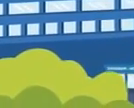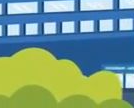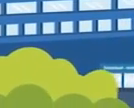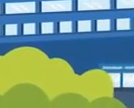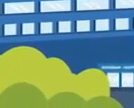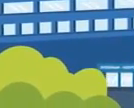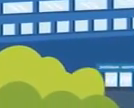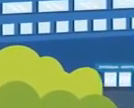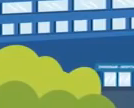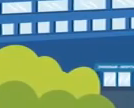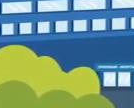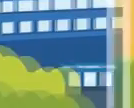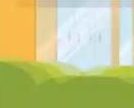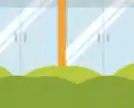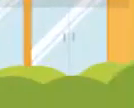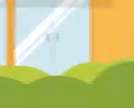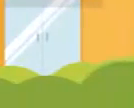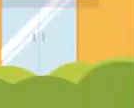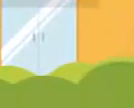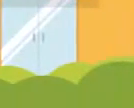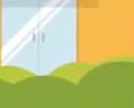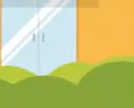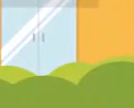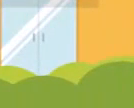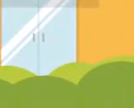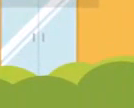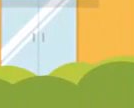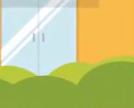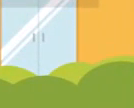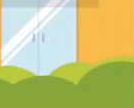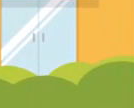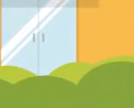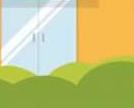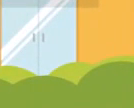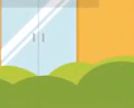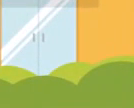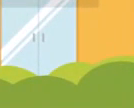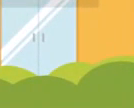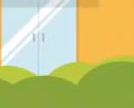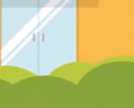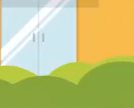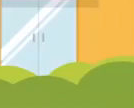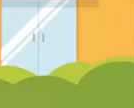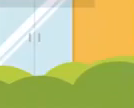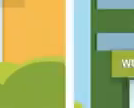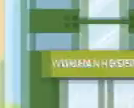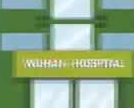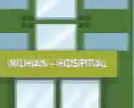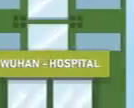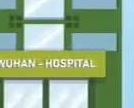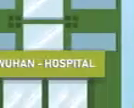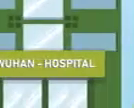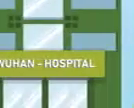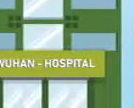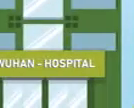Hospital of Wuhan University. And another study involving 135 patients from Jingyintan Hospital and